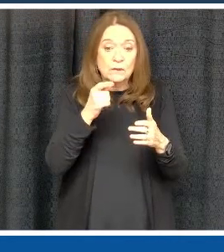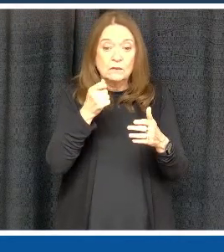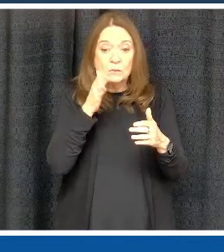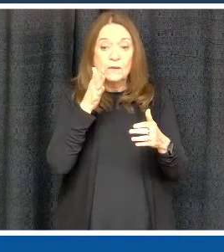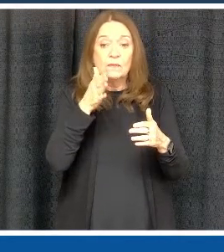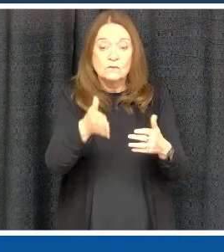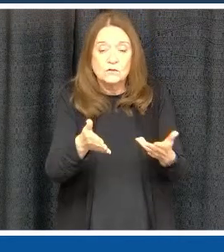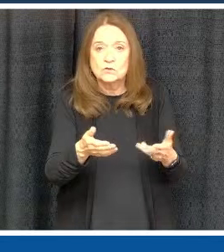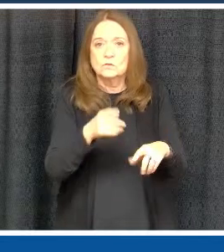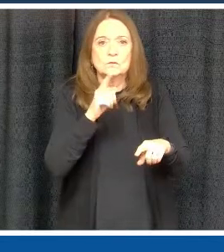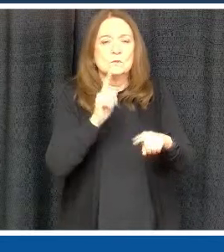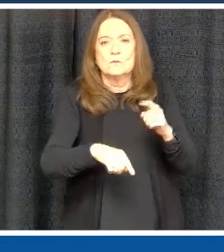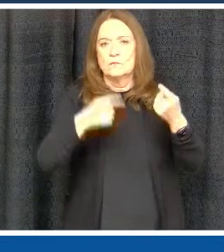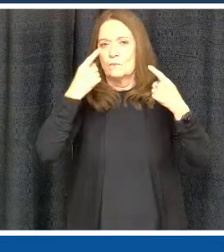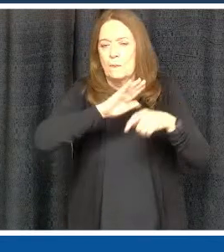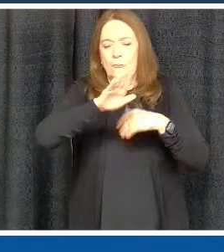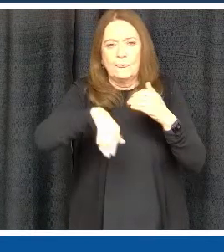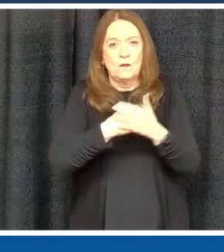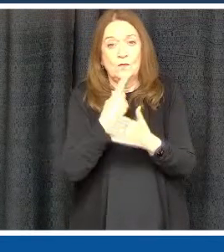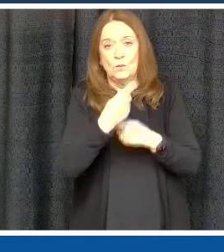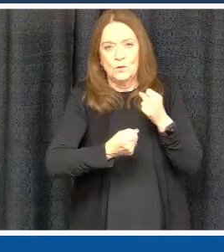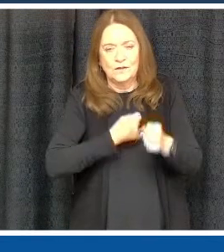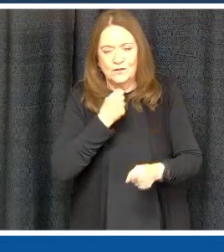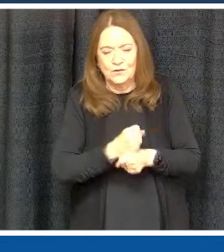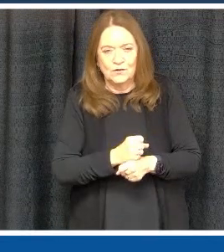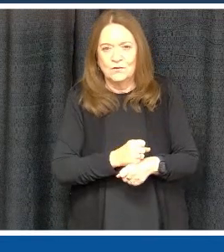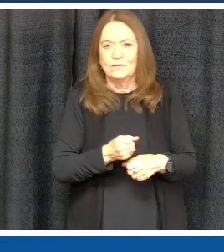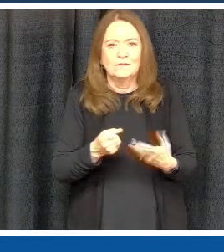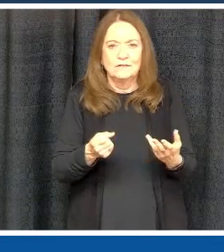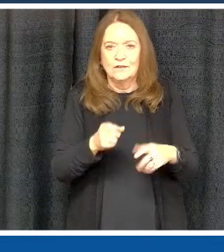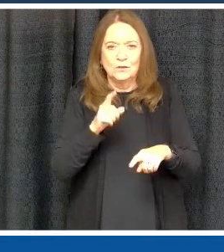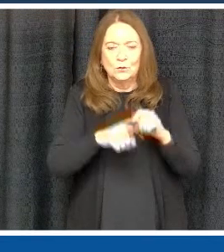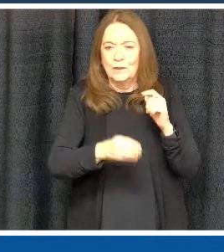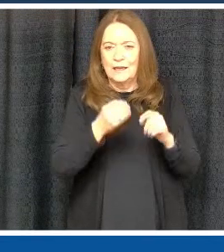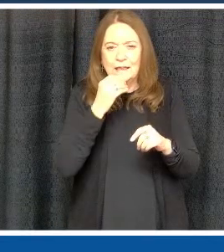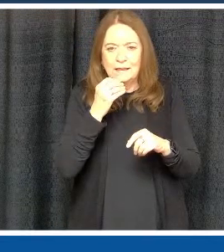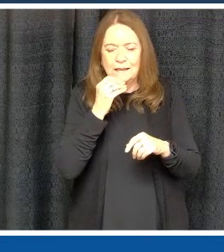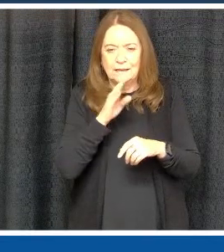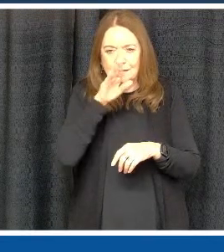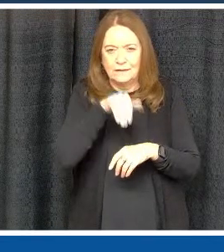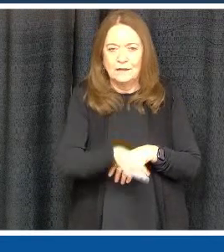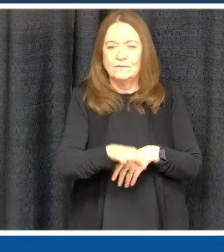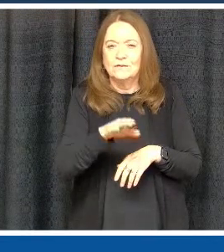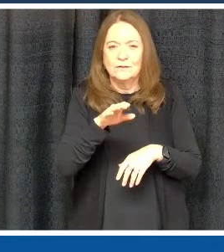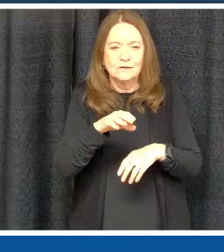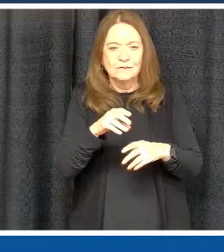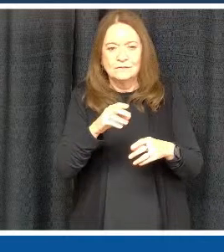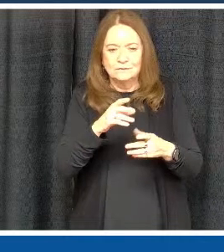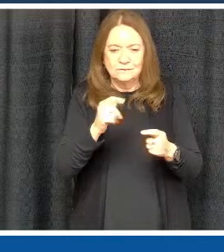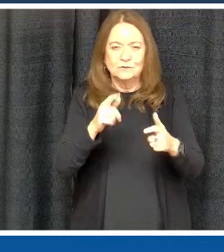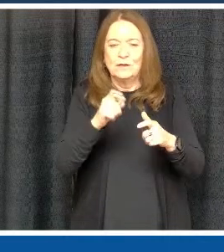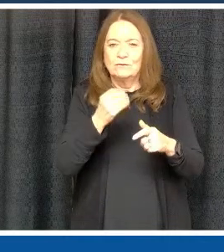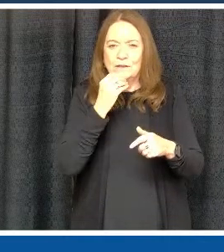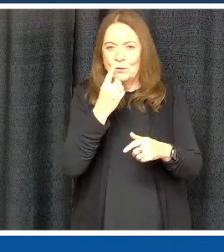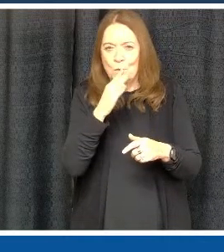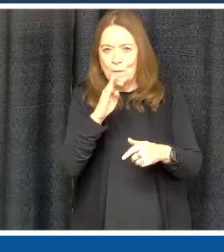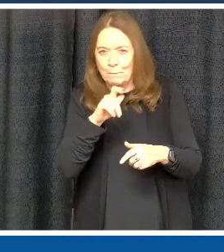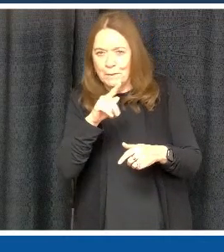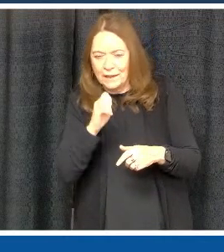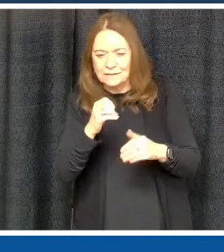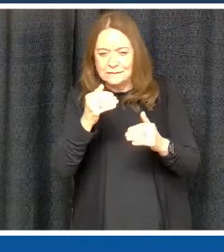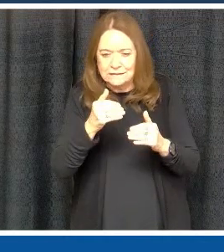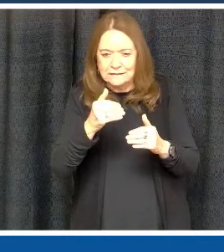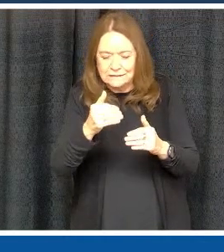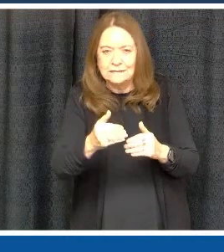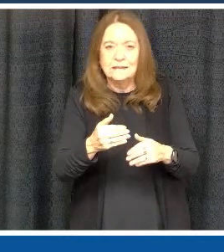future? We can't accomplish this all in 1 year. You've got to eat the elephant one bite at a time. And it gives a